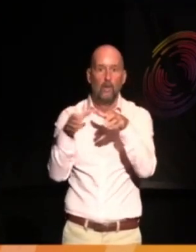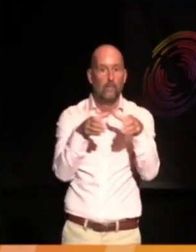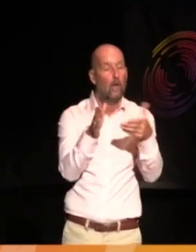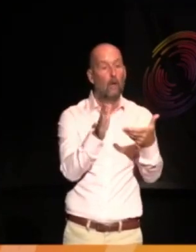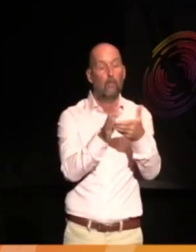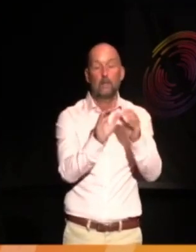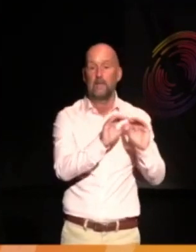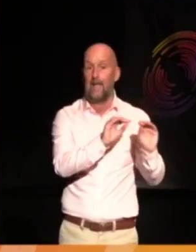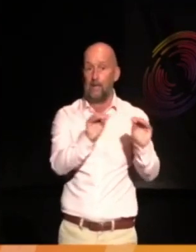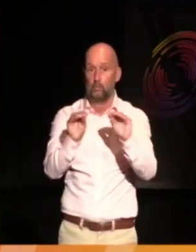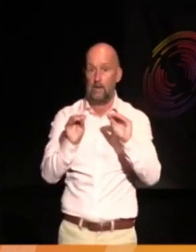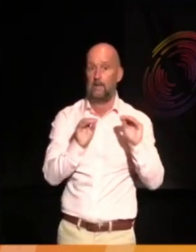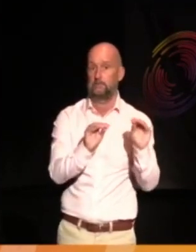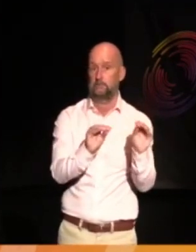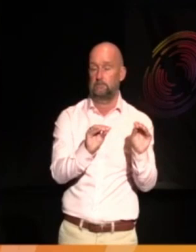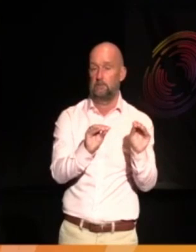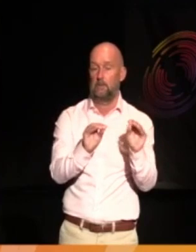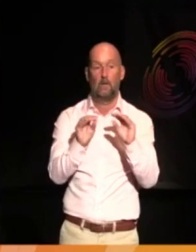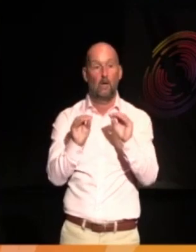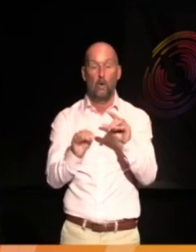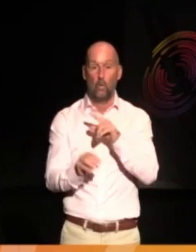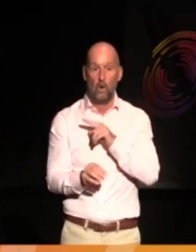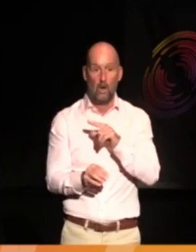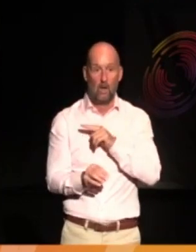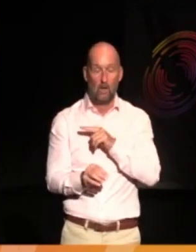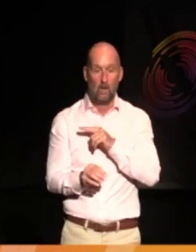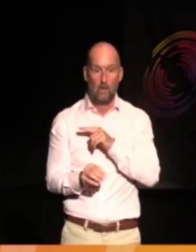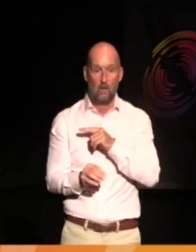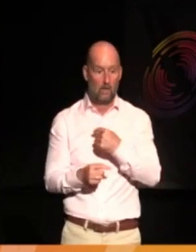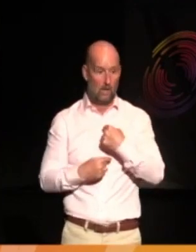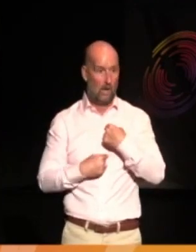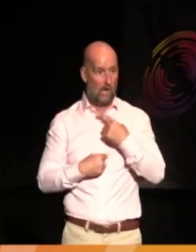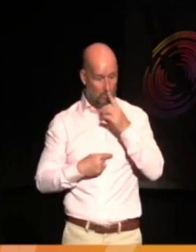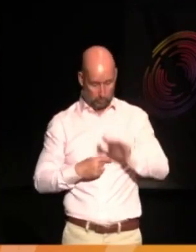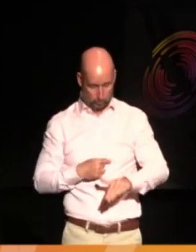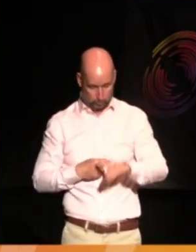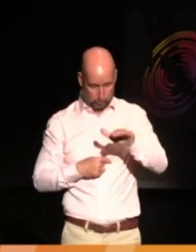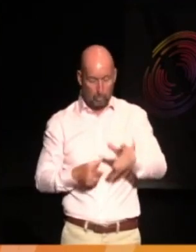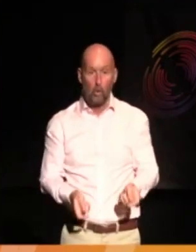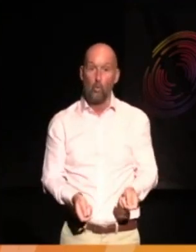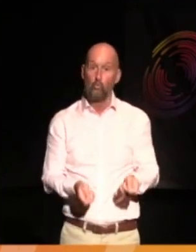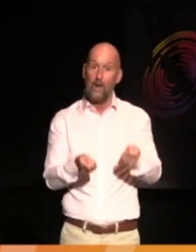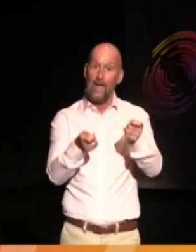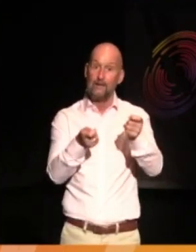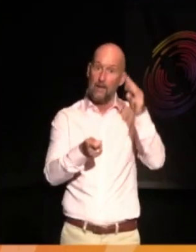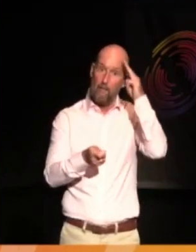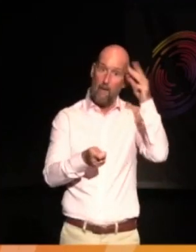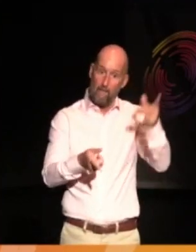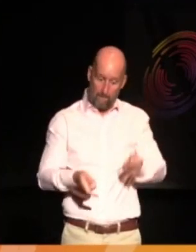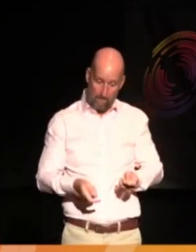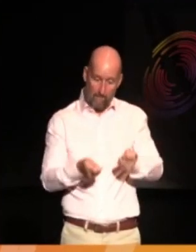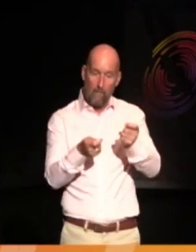educate. Because I wasn't raised to think that policemen were there to show